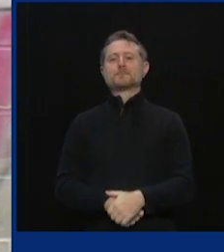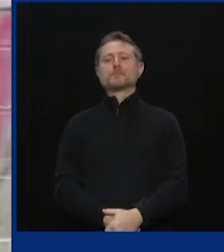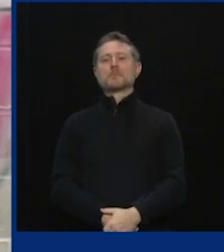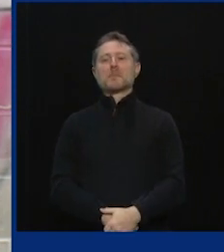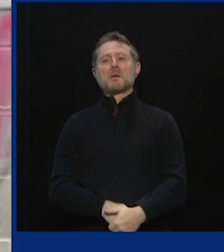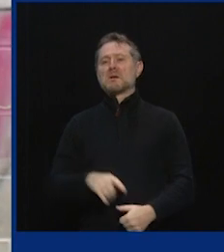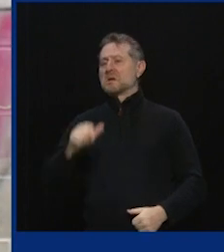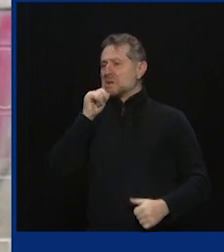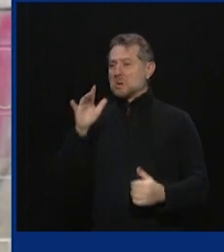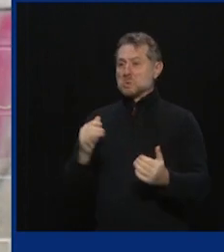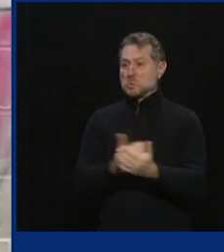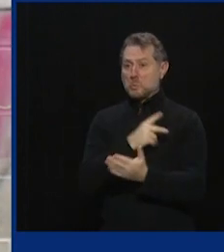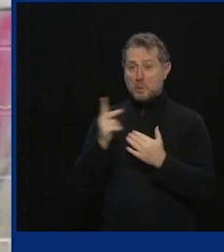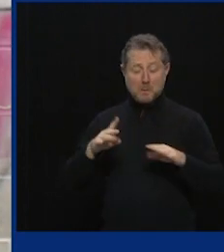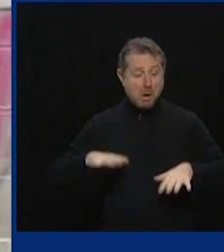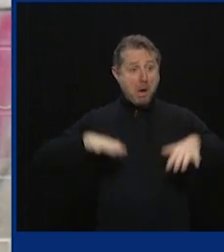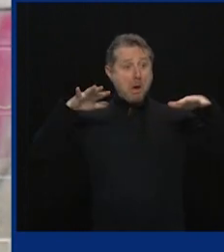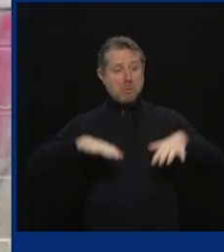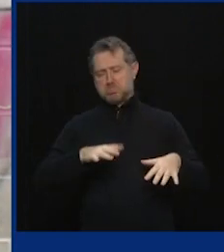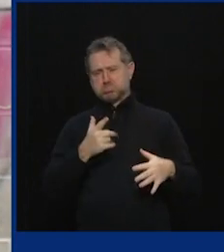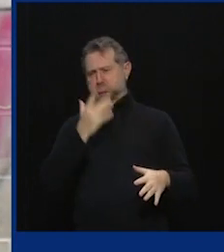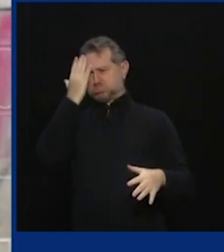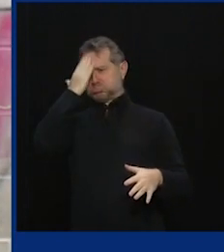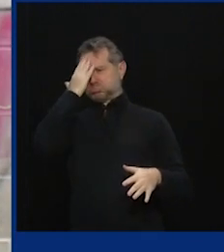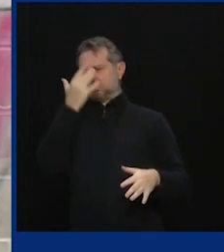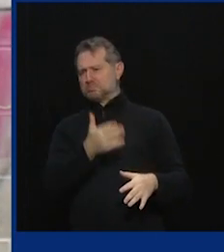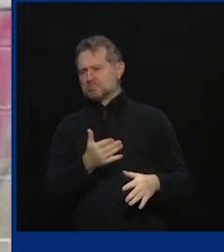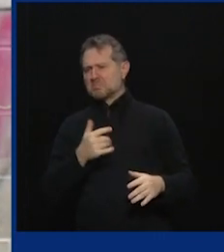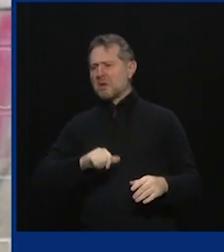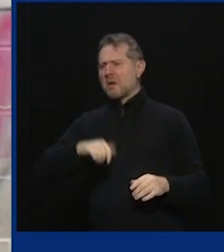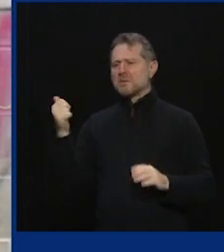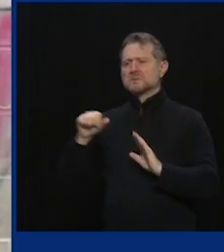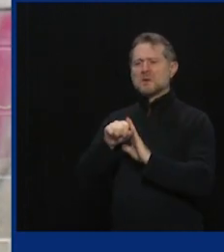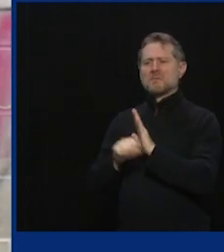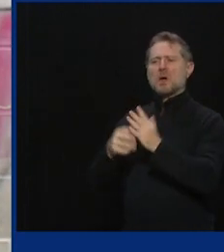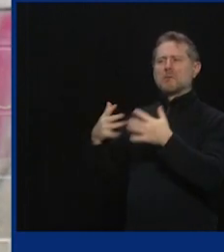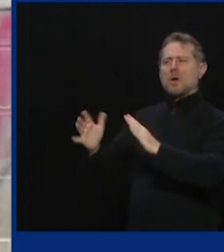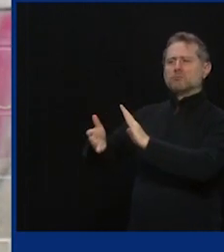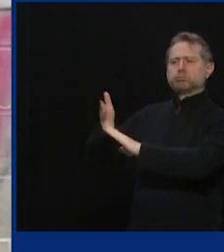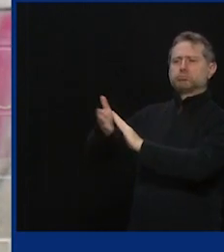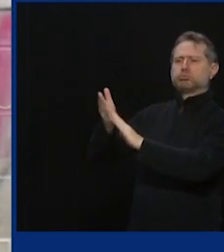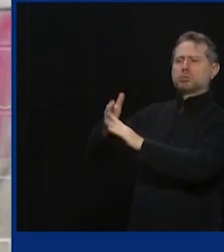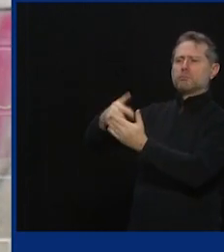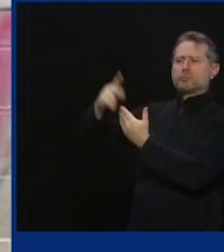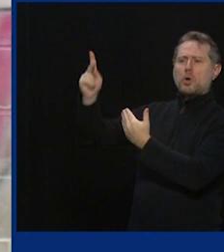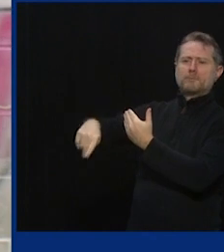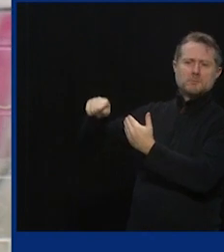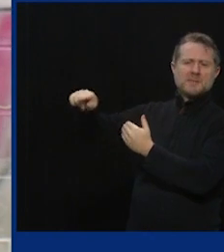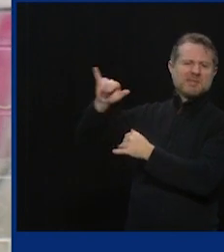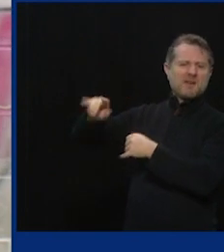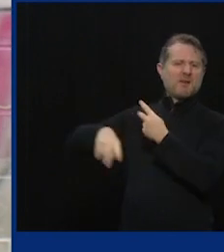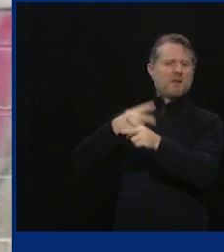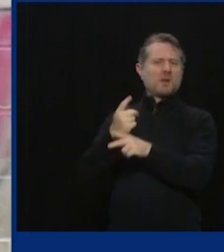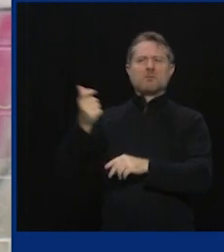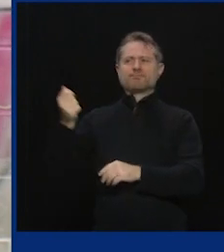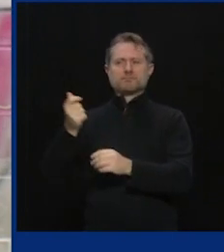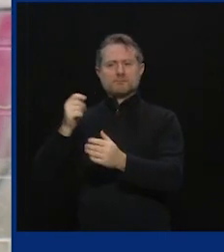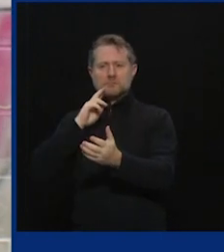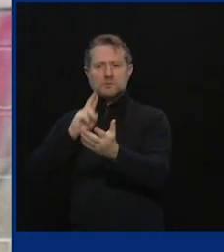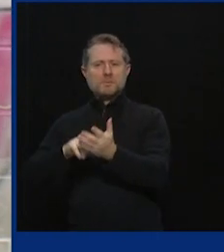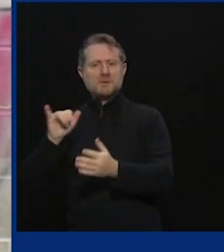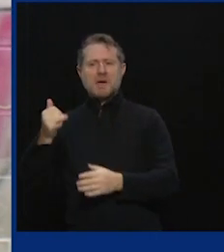to our state. New York and 8 other states had a similar phased-out program to expand use of benefits in this way back in the